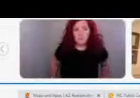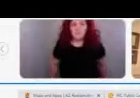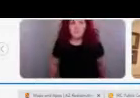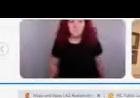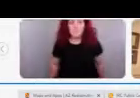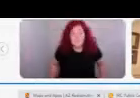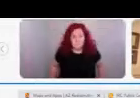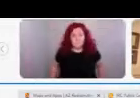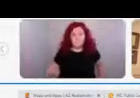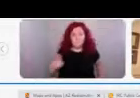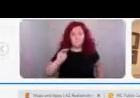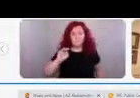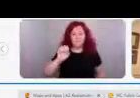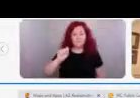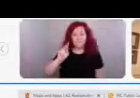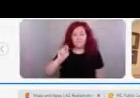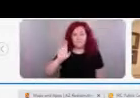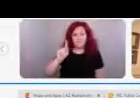miss bartlett